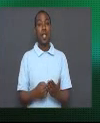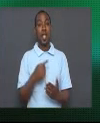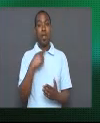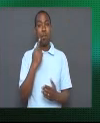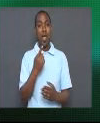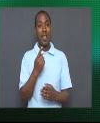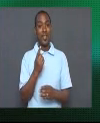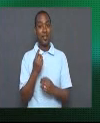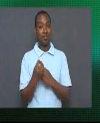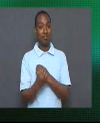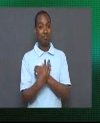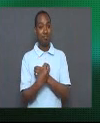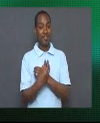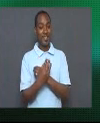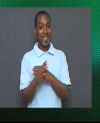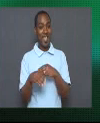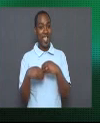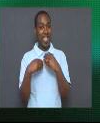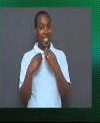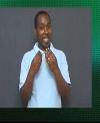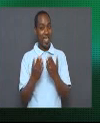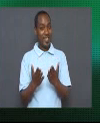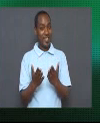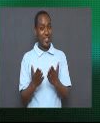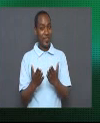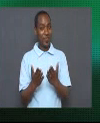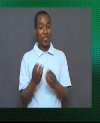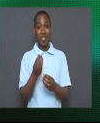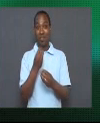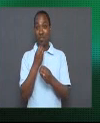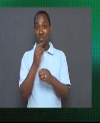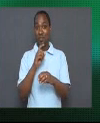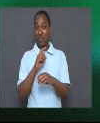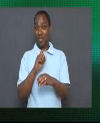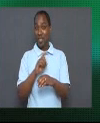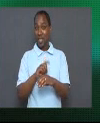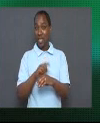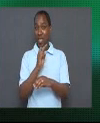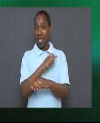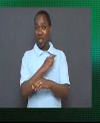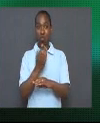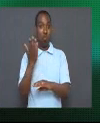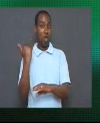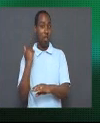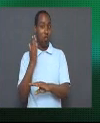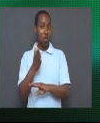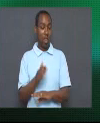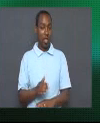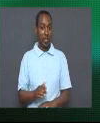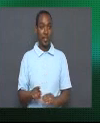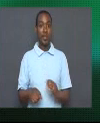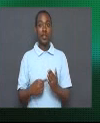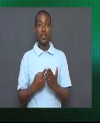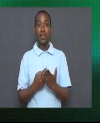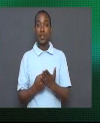is not advisable to eat any food that is past its expiration date to